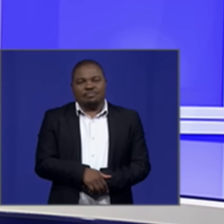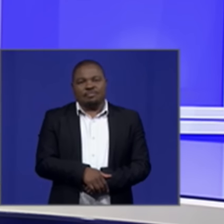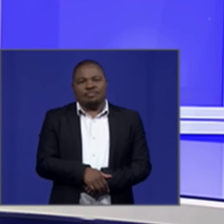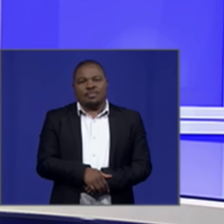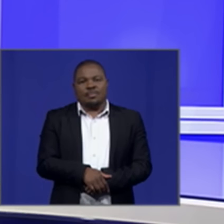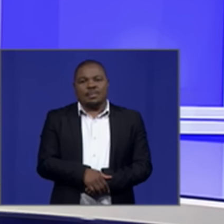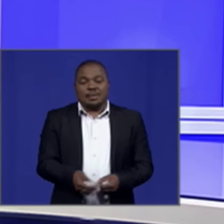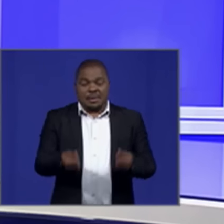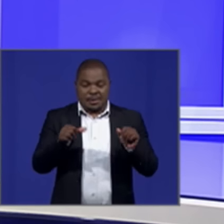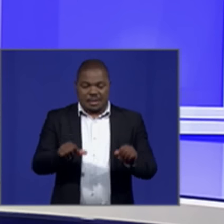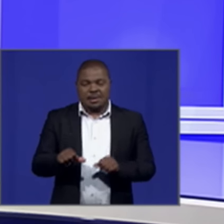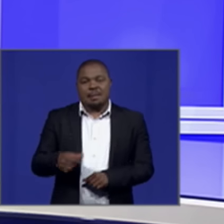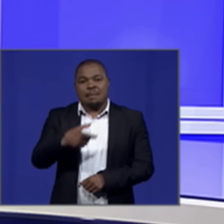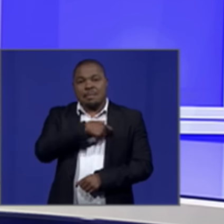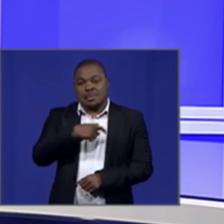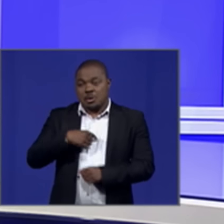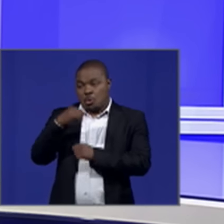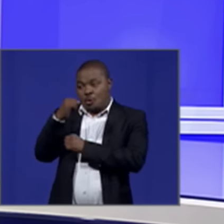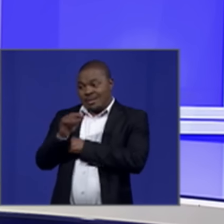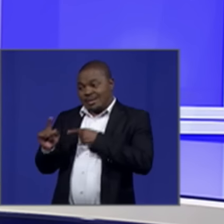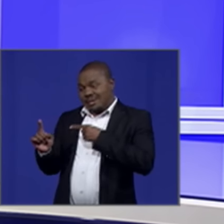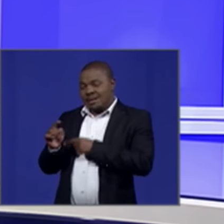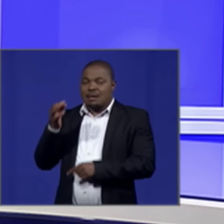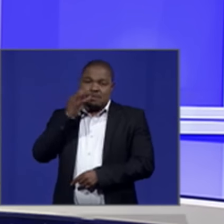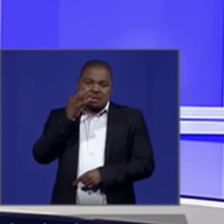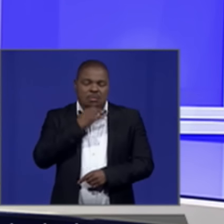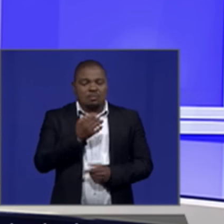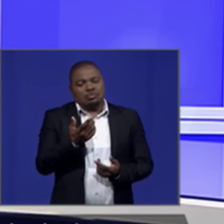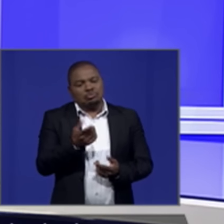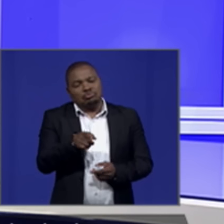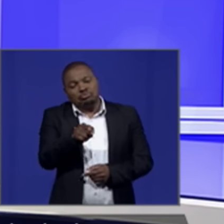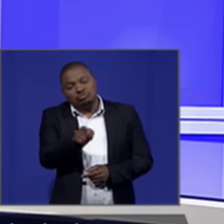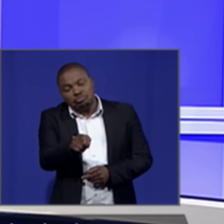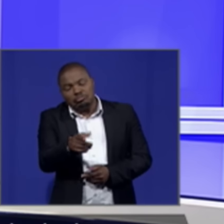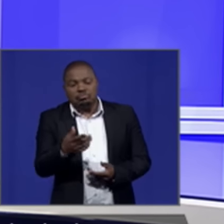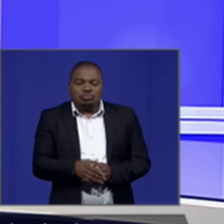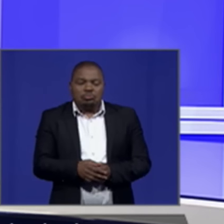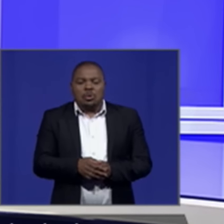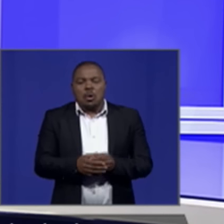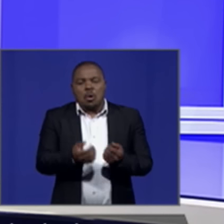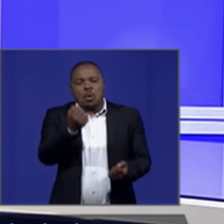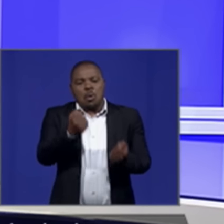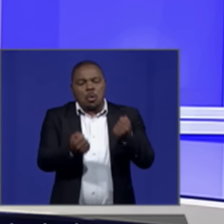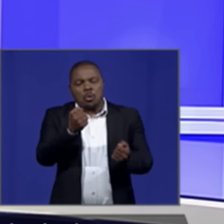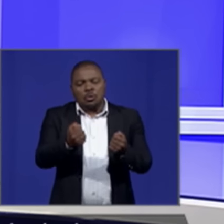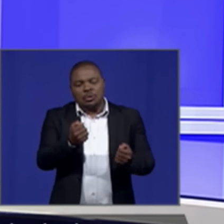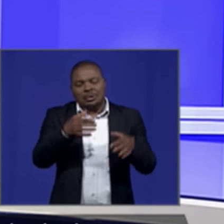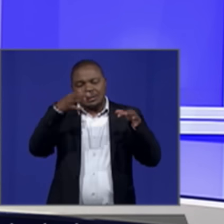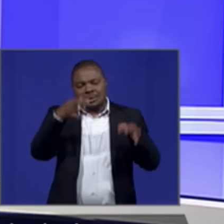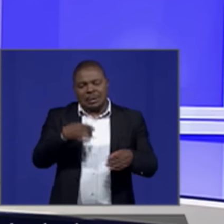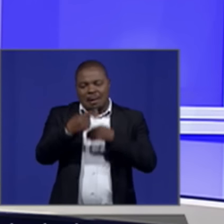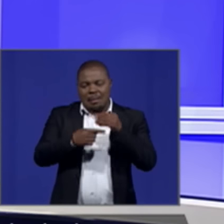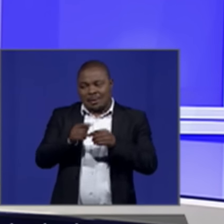Khabagare kantoro ya mopresidente ya re amogetse katlholo ya kgotlatshekelo ya molaotheo mabapi le section 89 kgatlhanong le mopresidente ya re